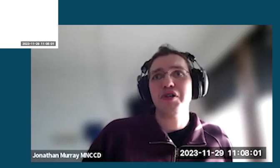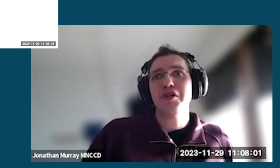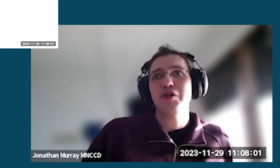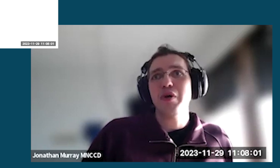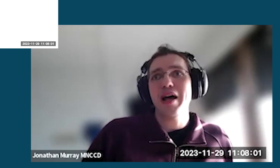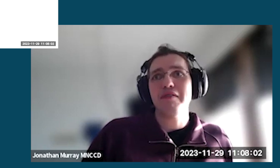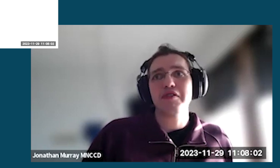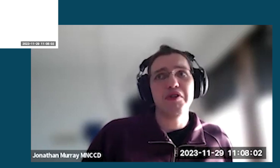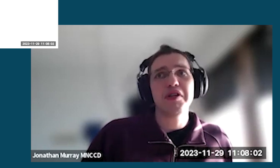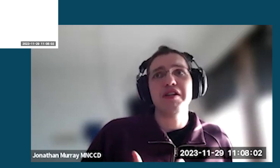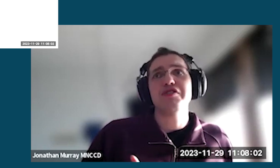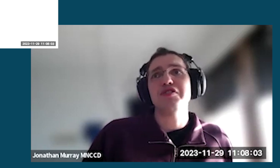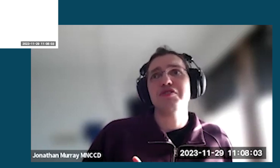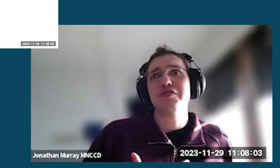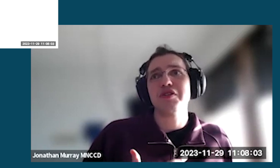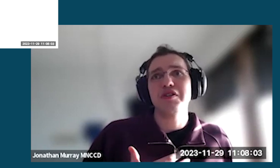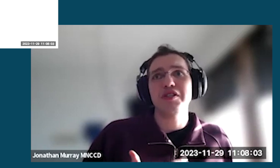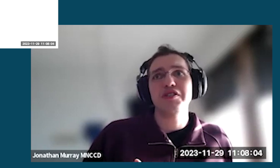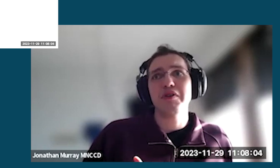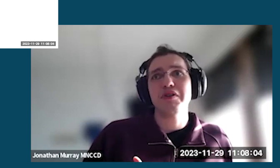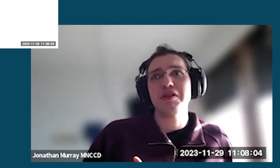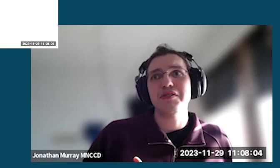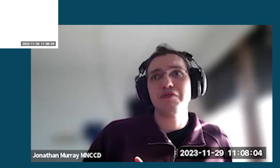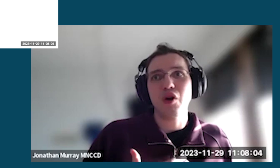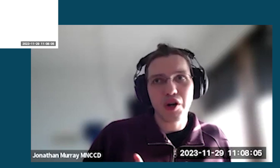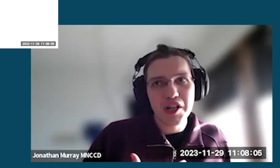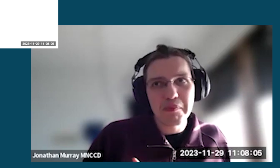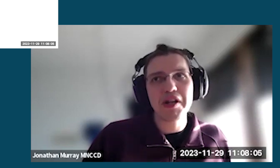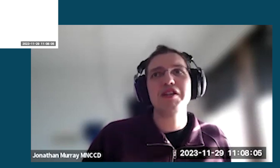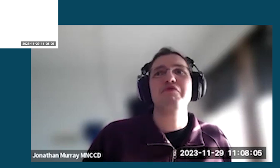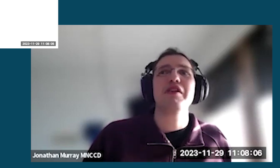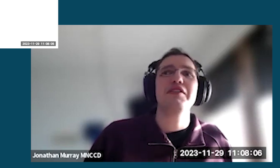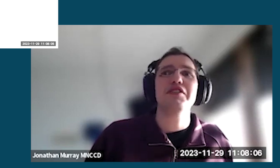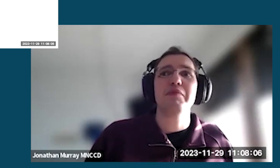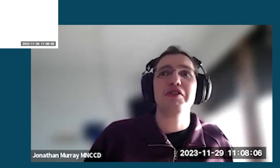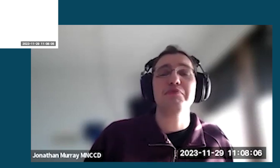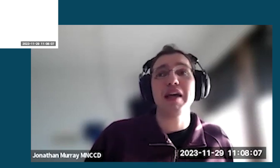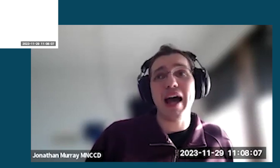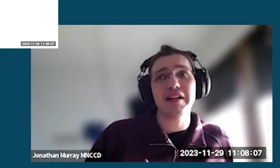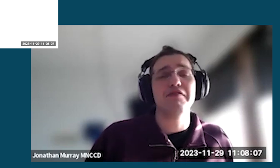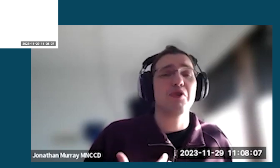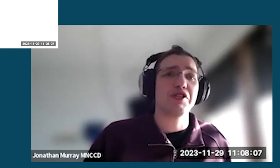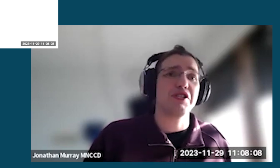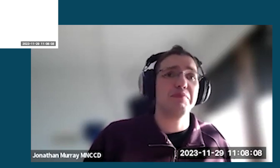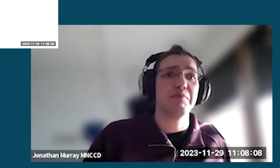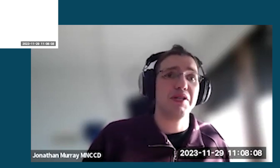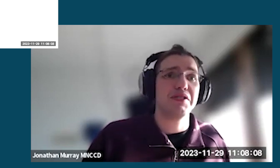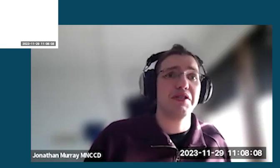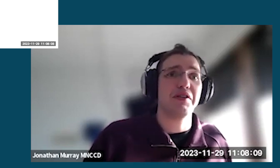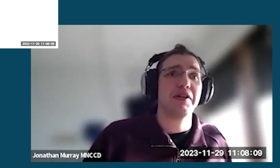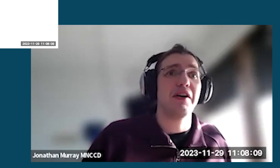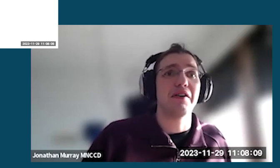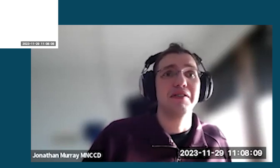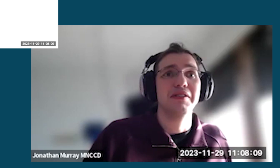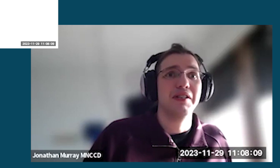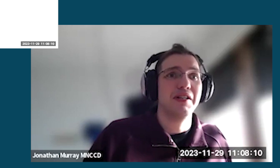patients who have communications disabilities or communication-related disabilities be active participants in